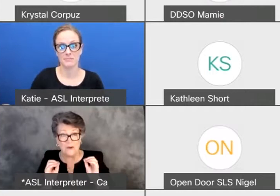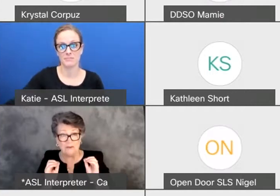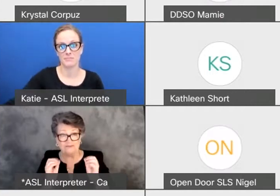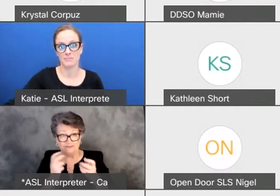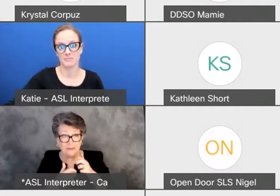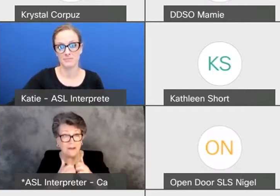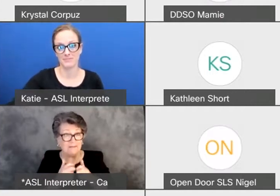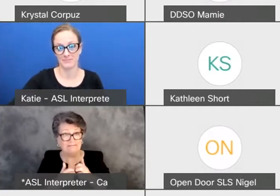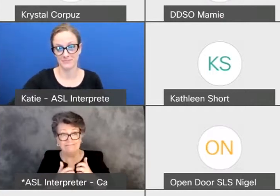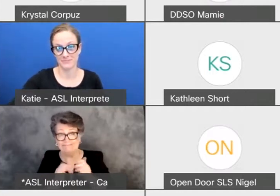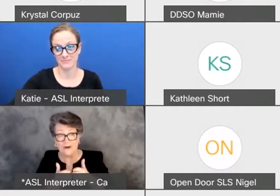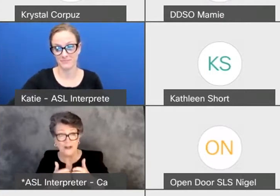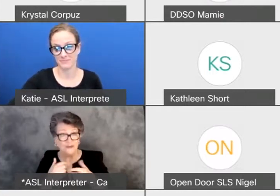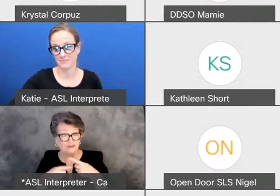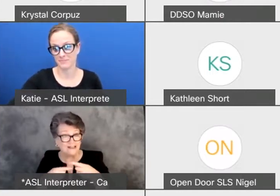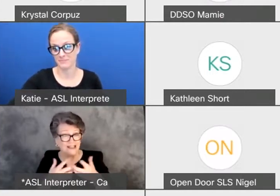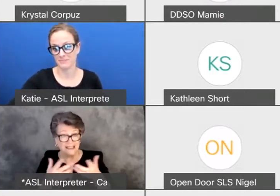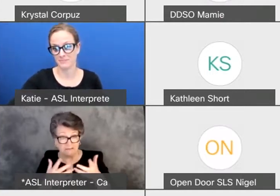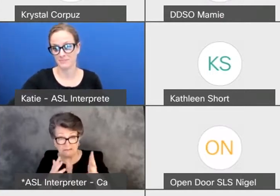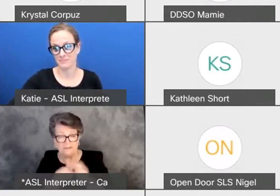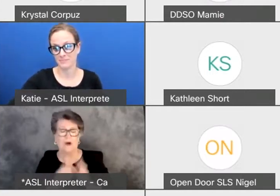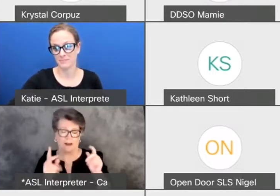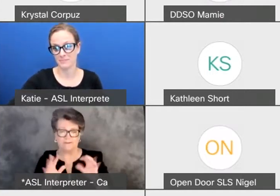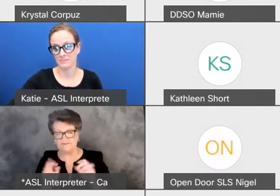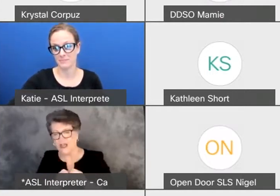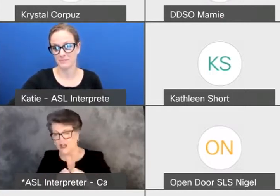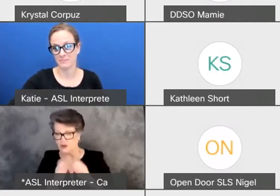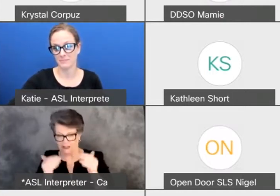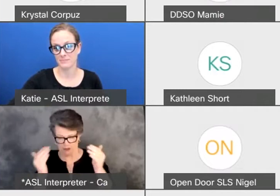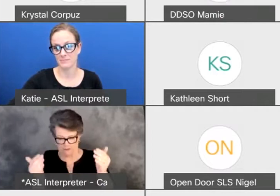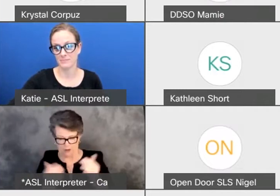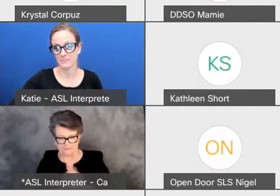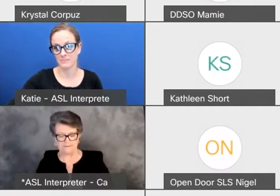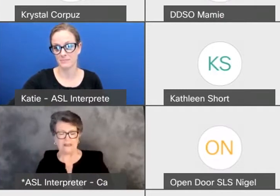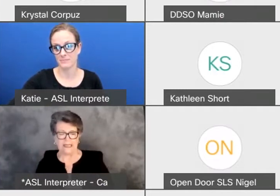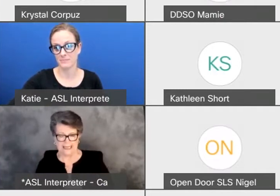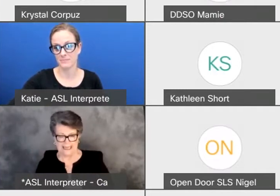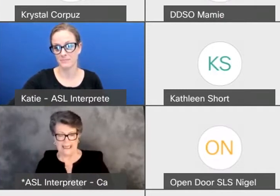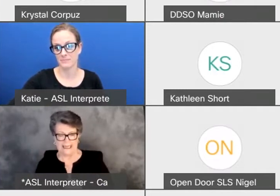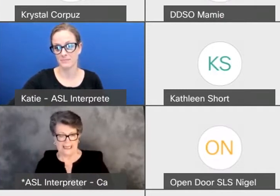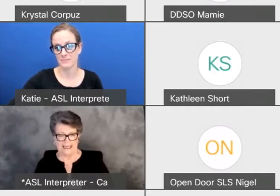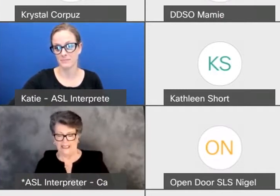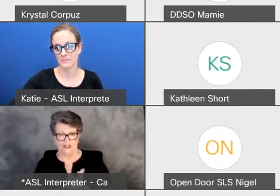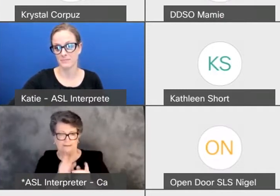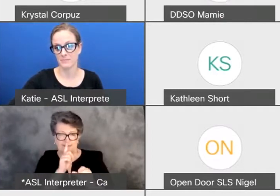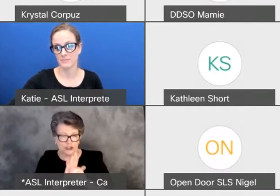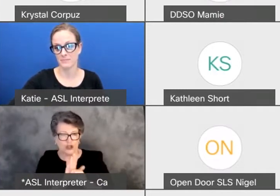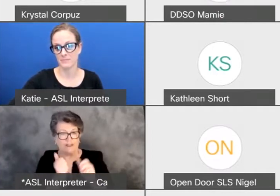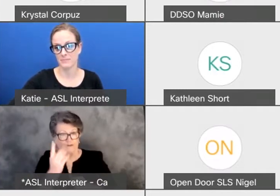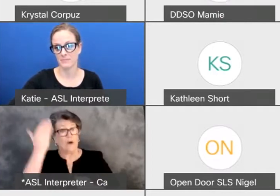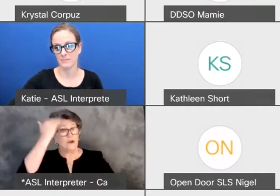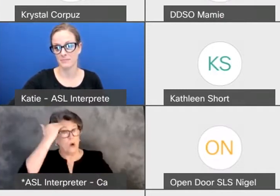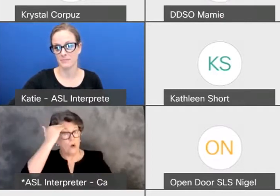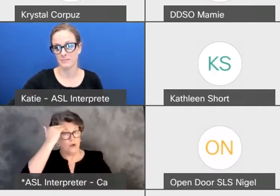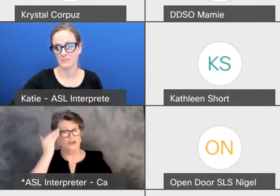So that is very good. Let's move forward with this then. Let's just ensure that everyone is aware. You've got all